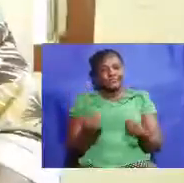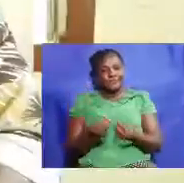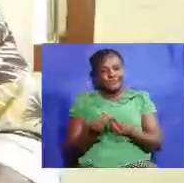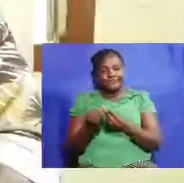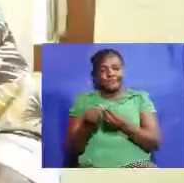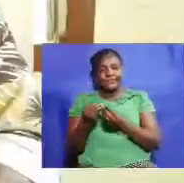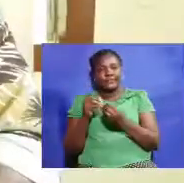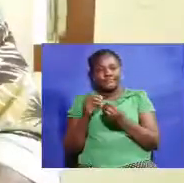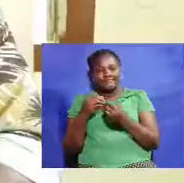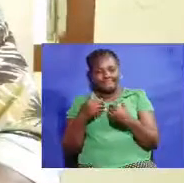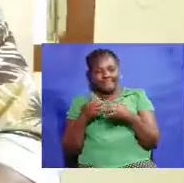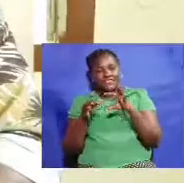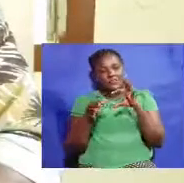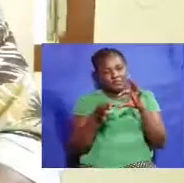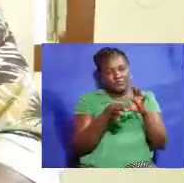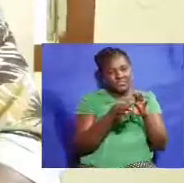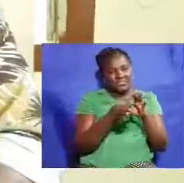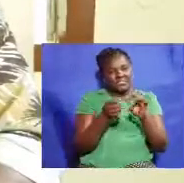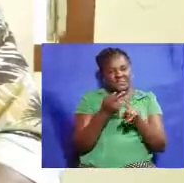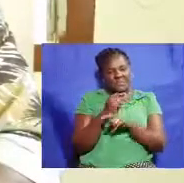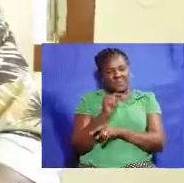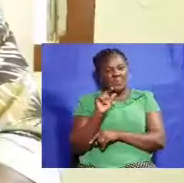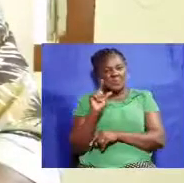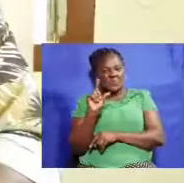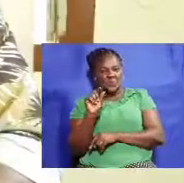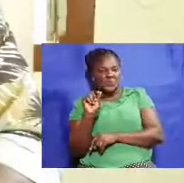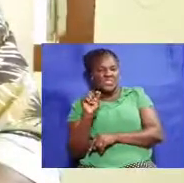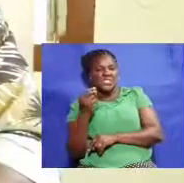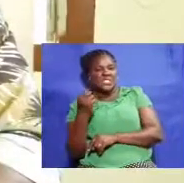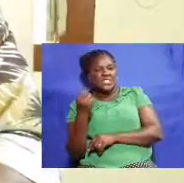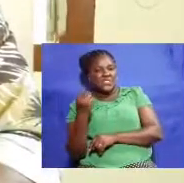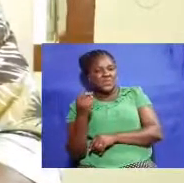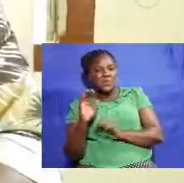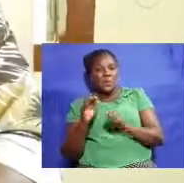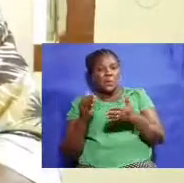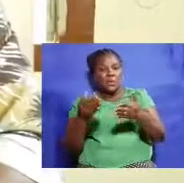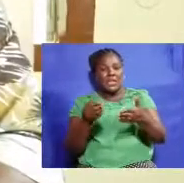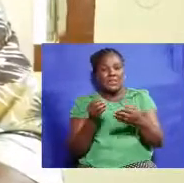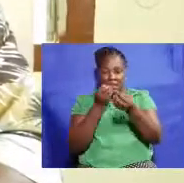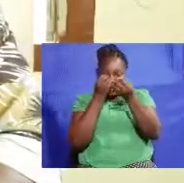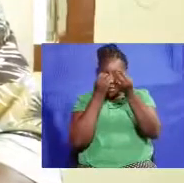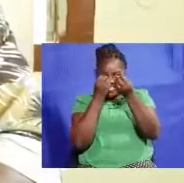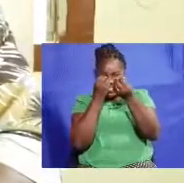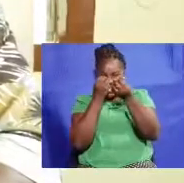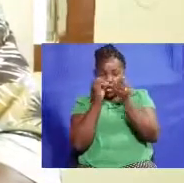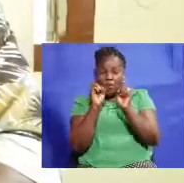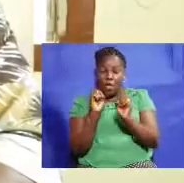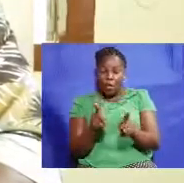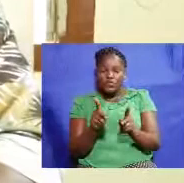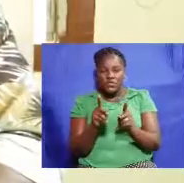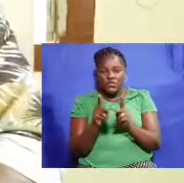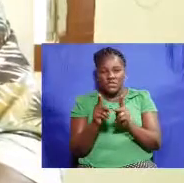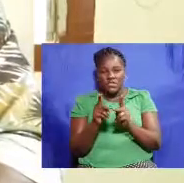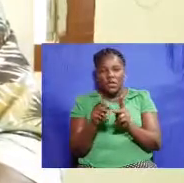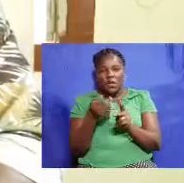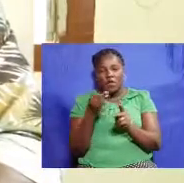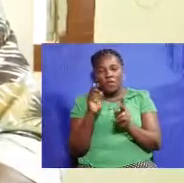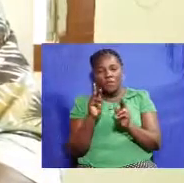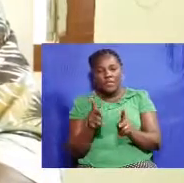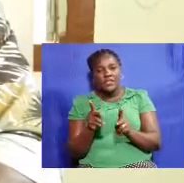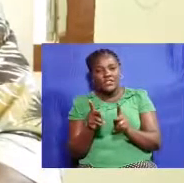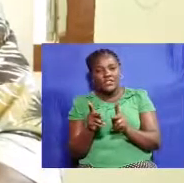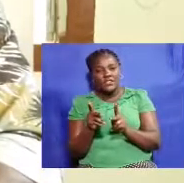been collaborating with us, I think, since 2012 thereabout, giving the opportunity for people with mental health problems as well as